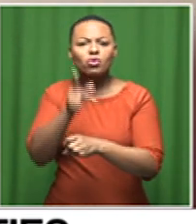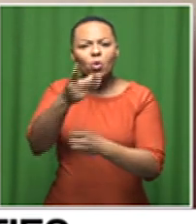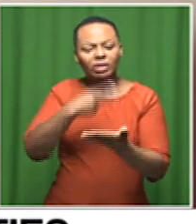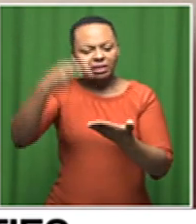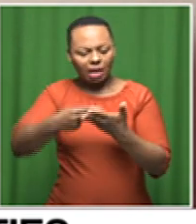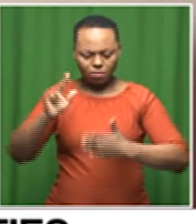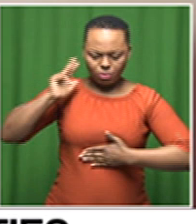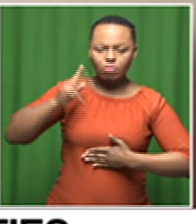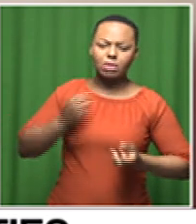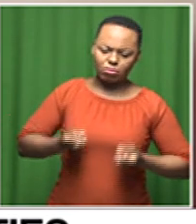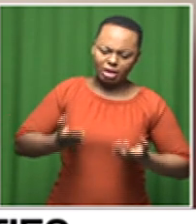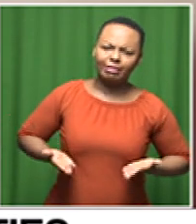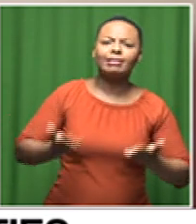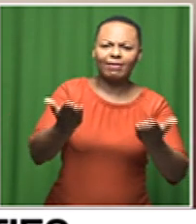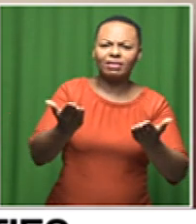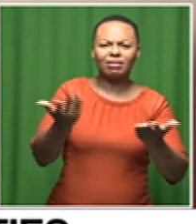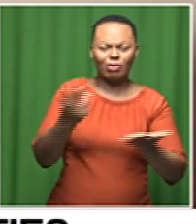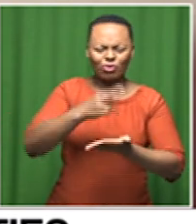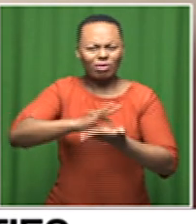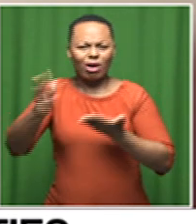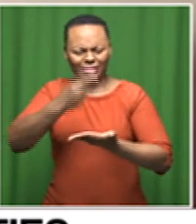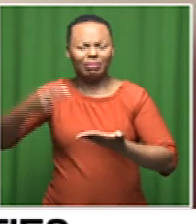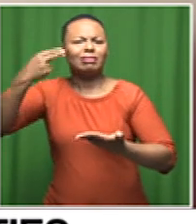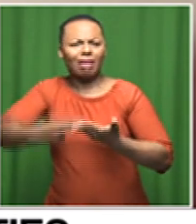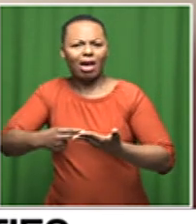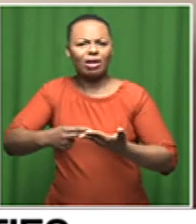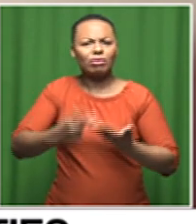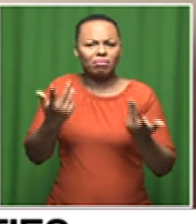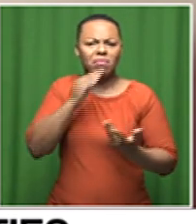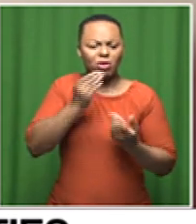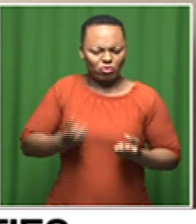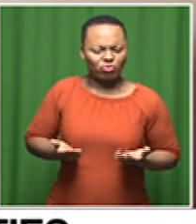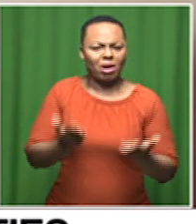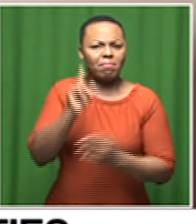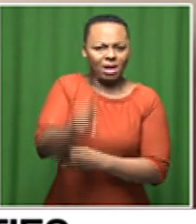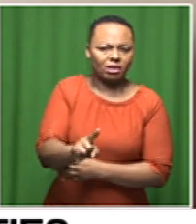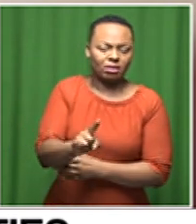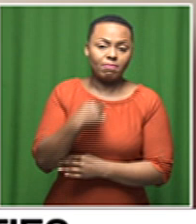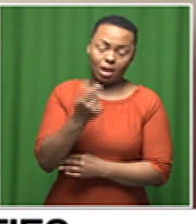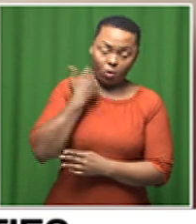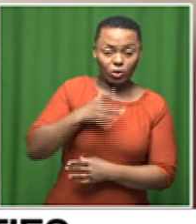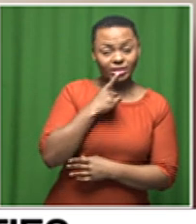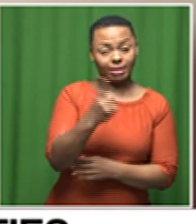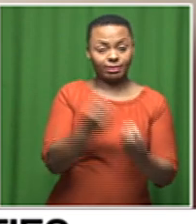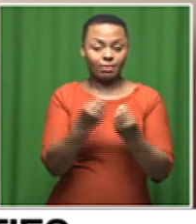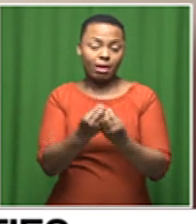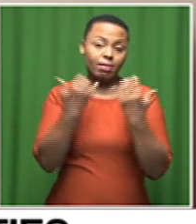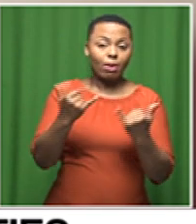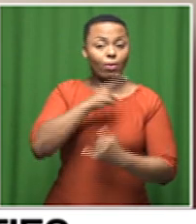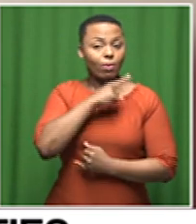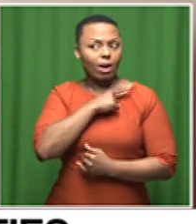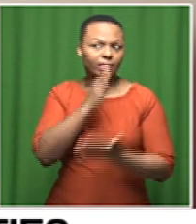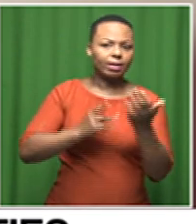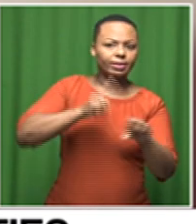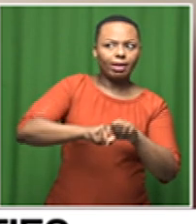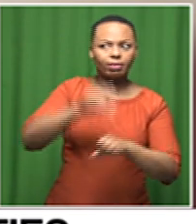I'm going to provide services. You are giving yourself. And it's not like, I want to say this, Musa, because sometimes